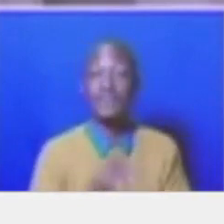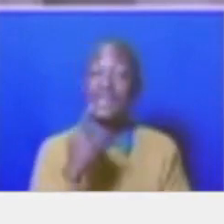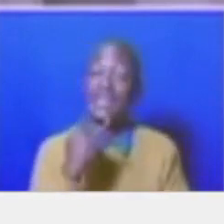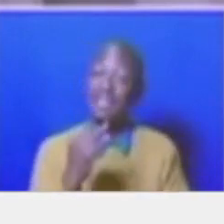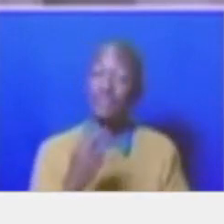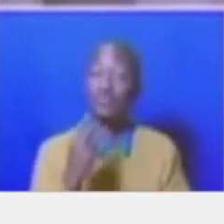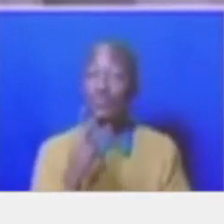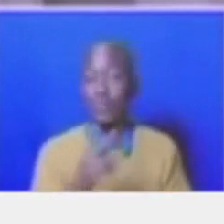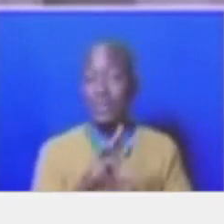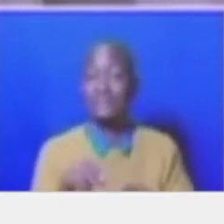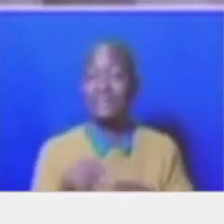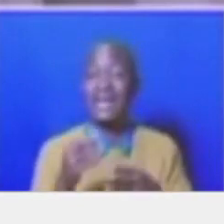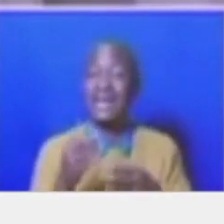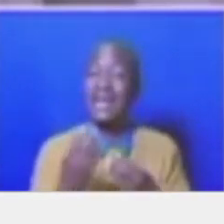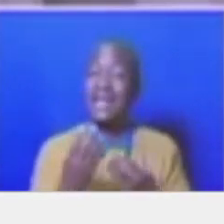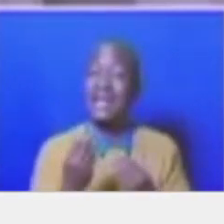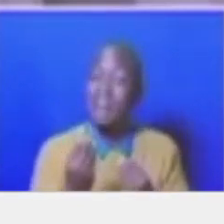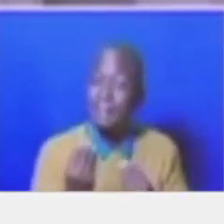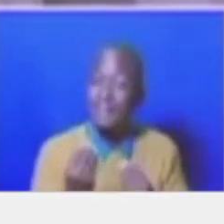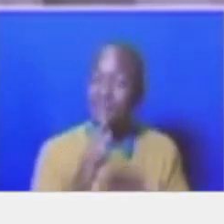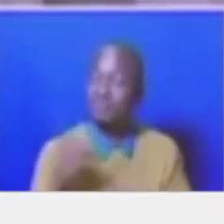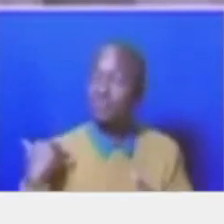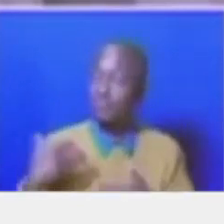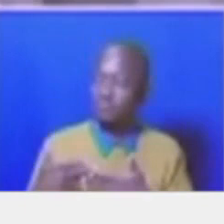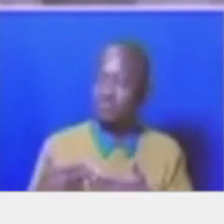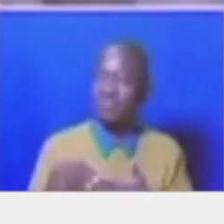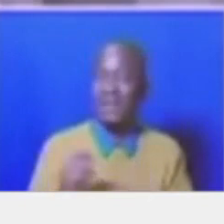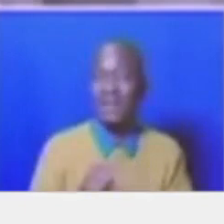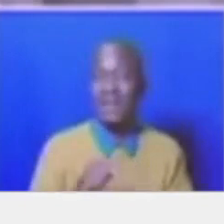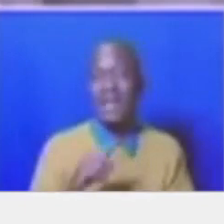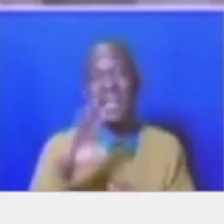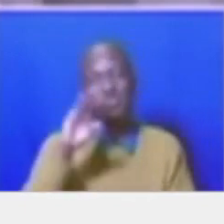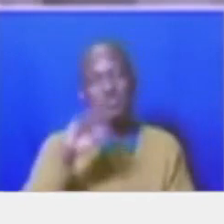won't quote most of them, but for instance, a total of